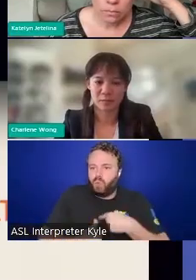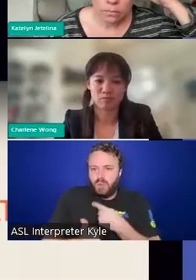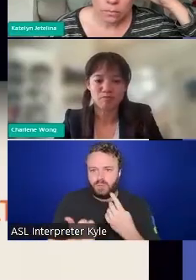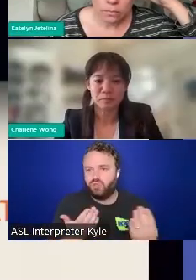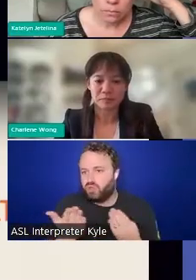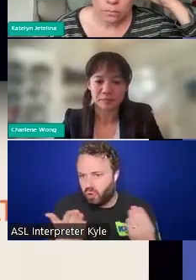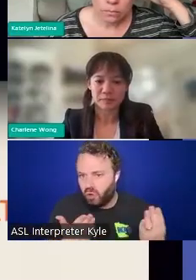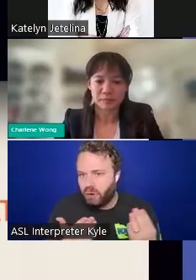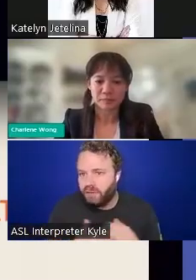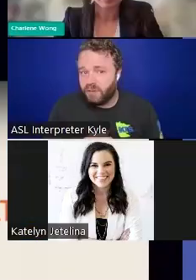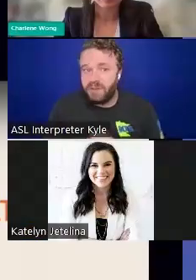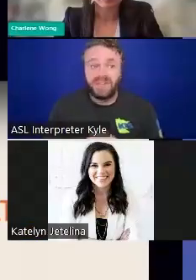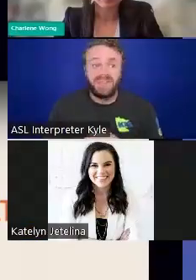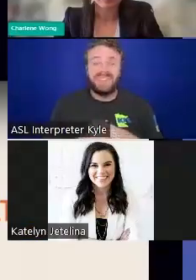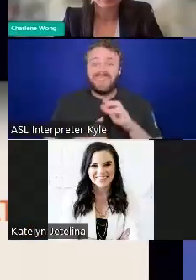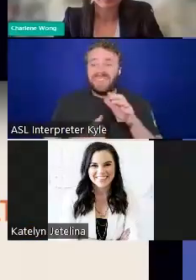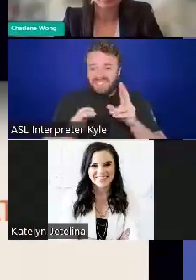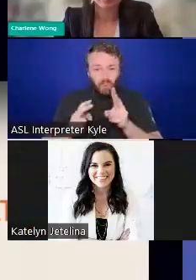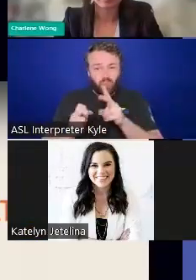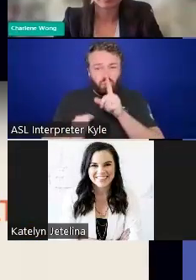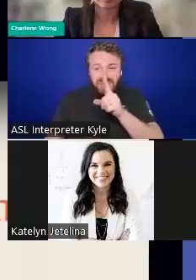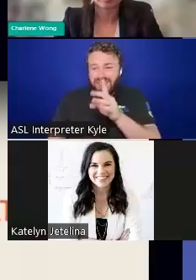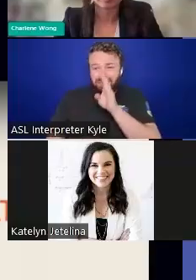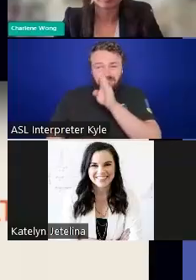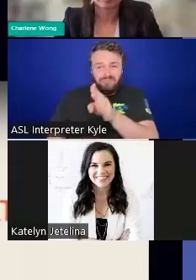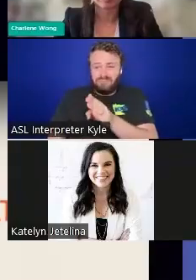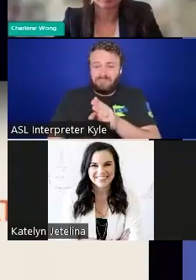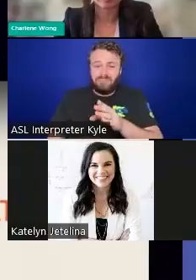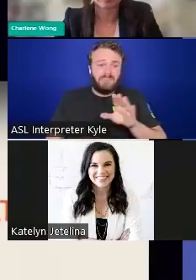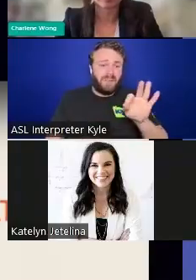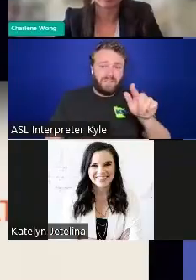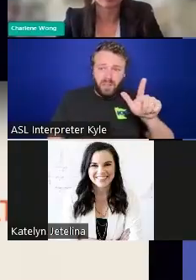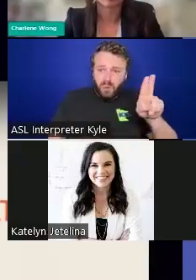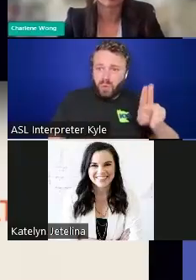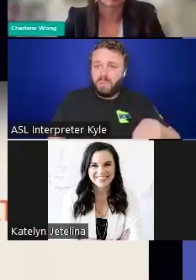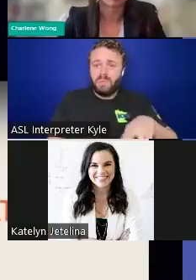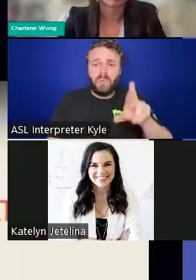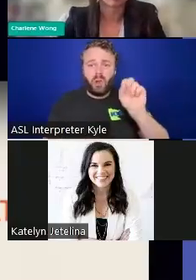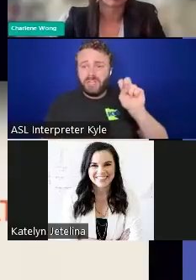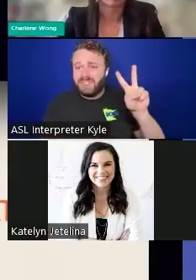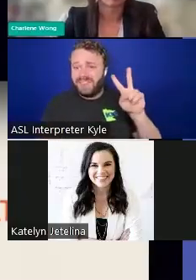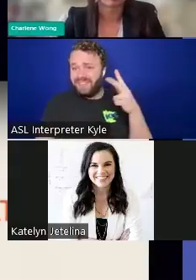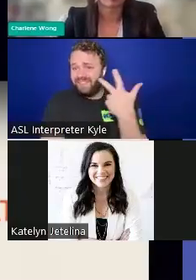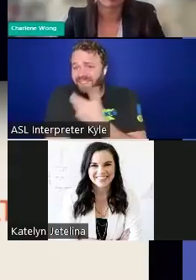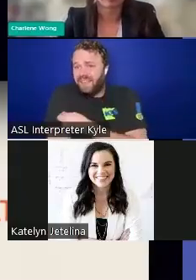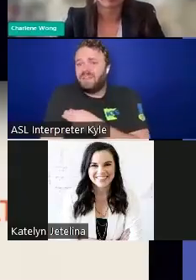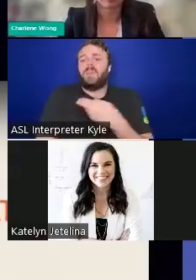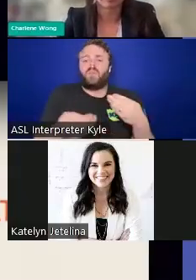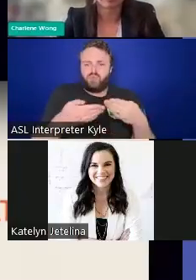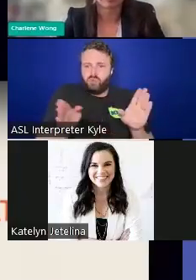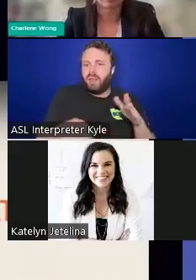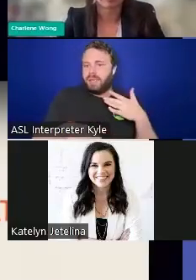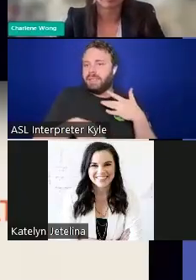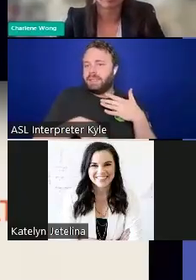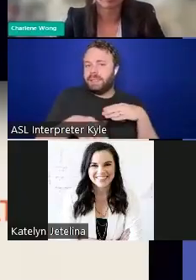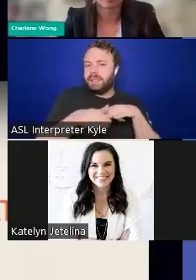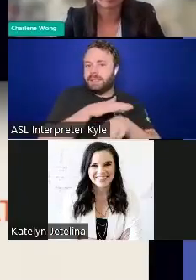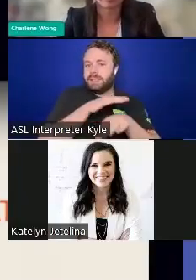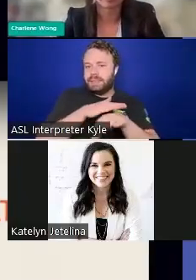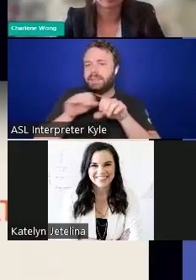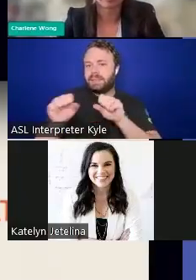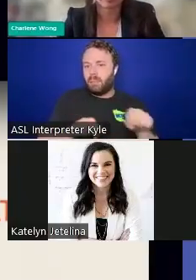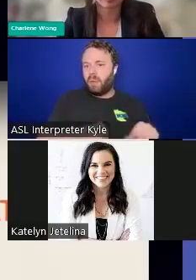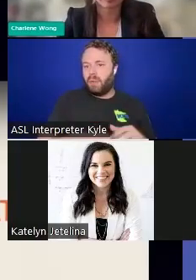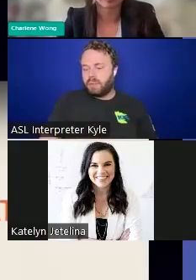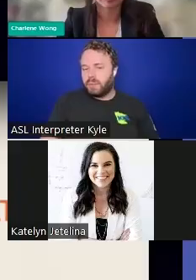more straightforward. Flu and RSV immunizations remain broadly accessible. And given what we've talked about with